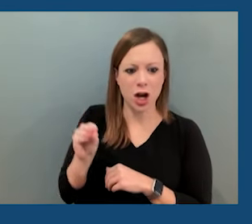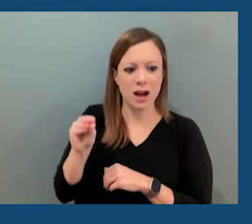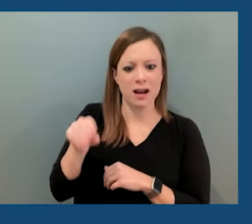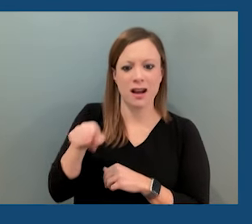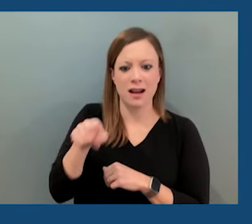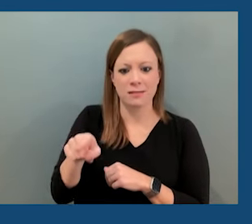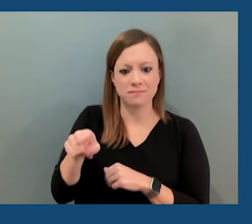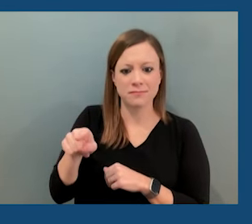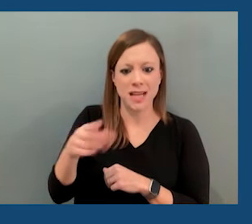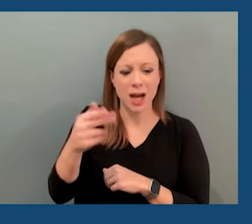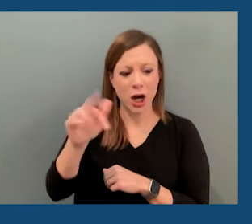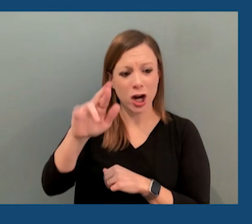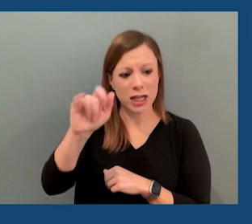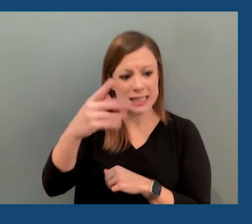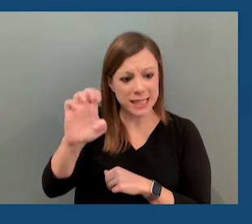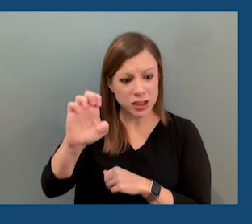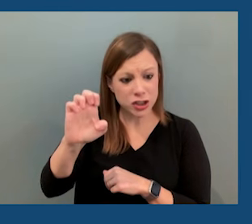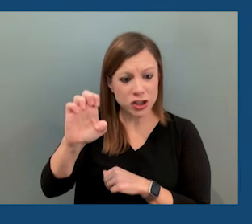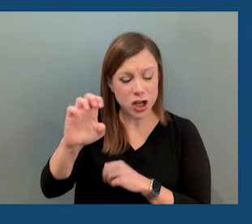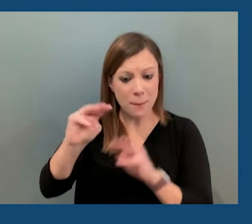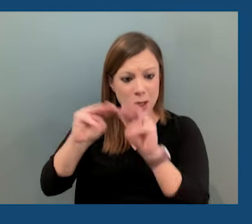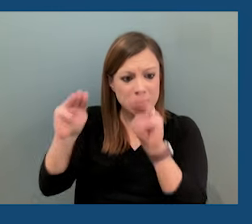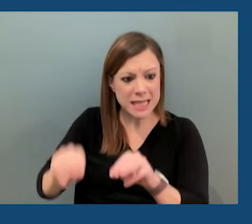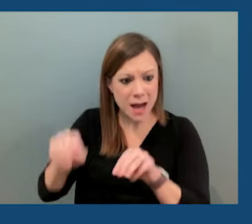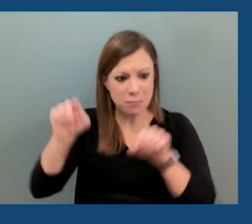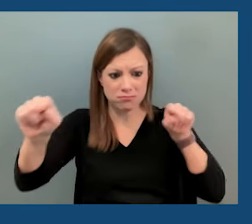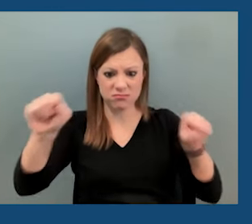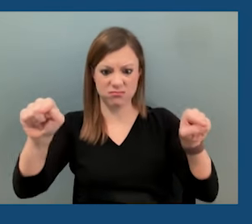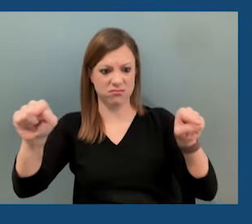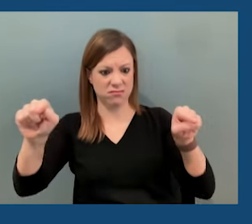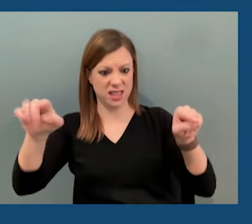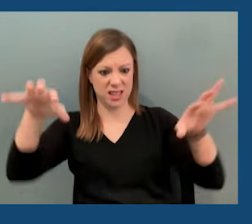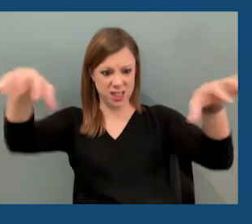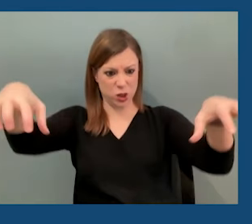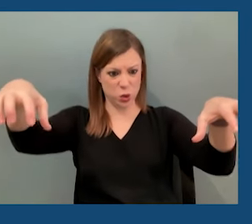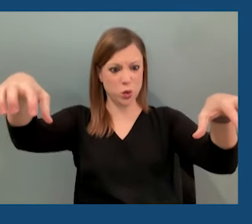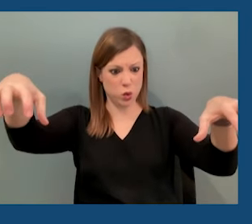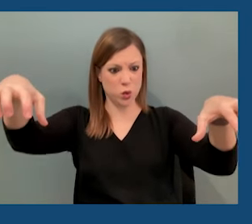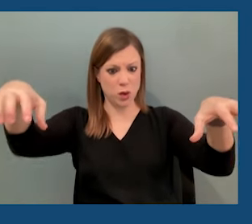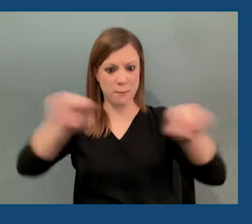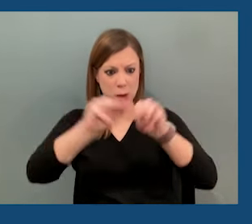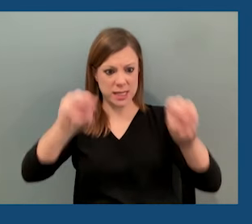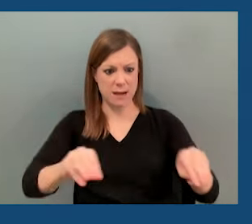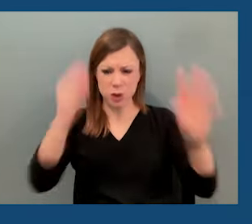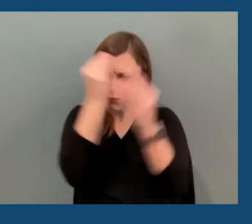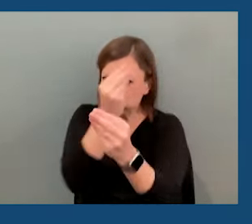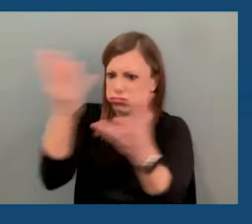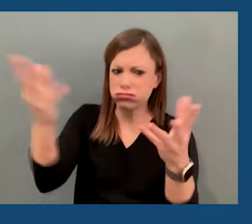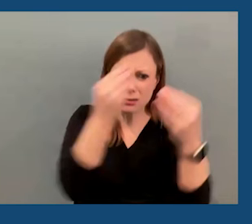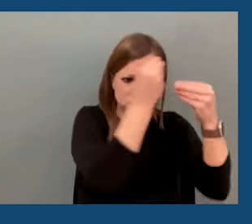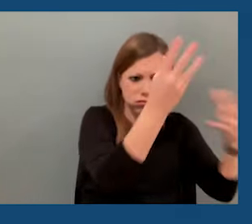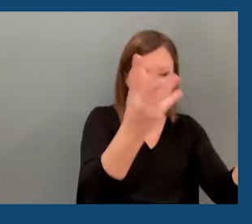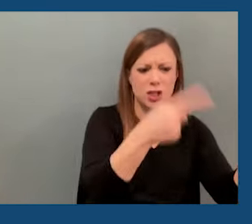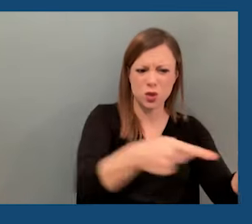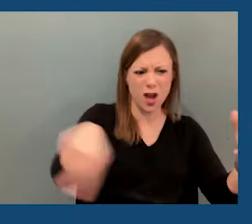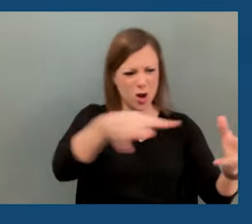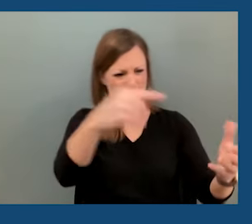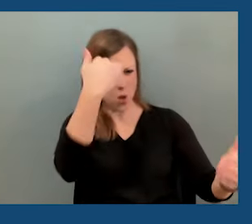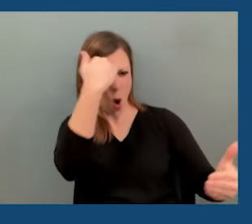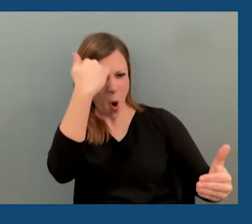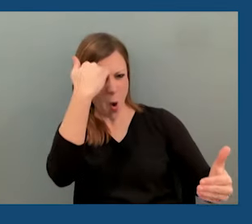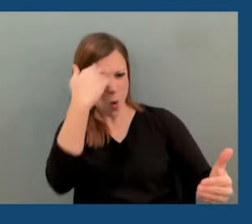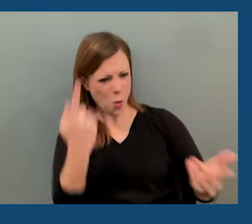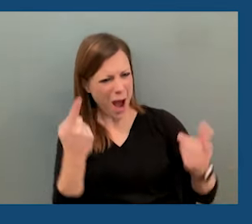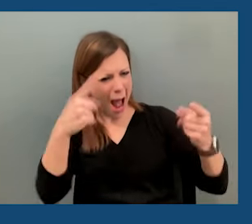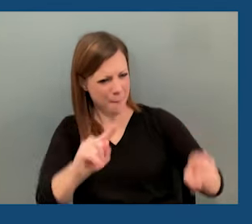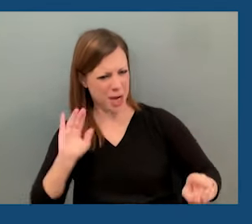The synergy between these two organizations and sharing the knowledge with people to really try to eradicate the hate in their heart that they